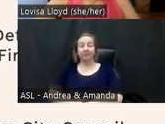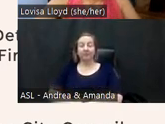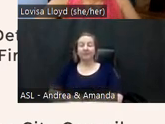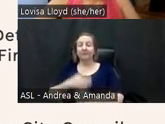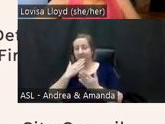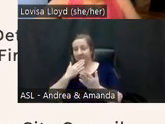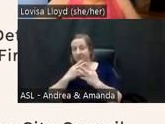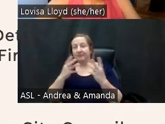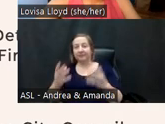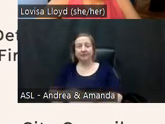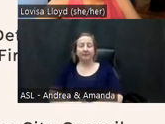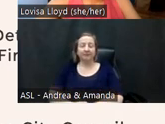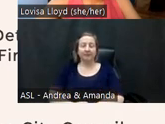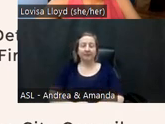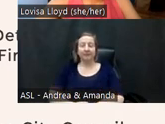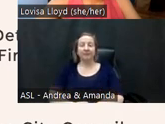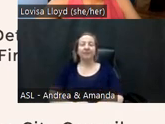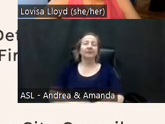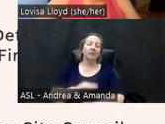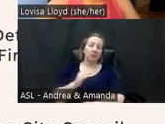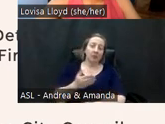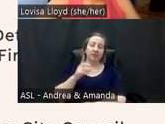Thank you very much. Welcome, Debbie.